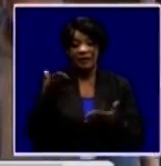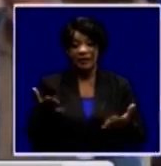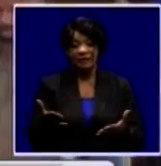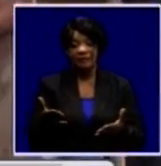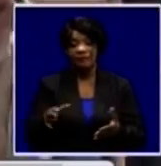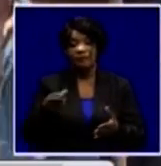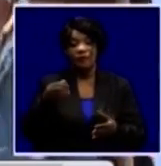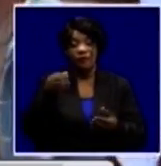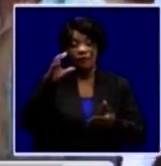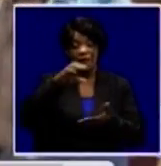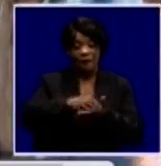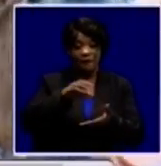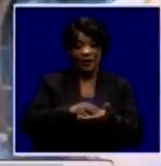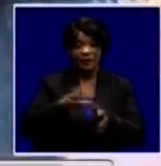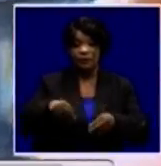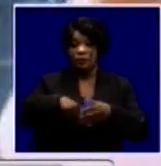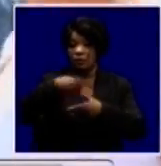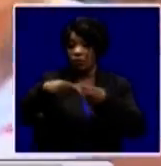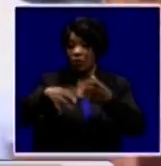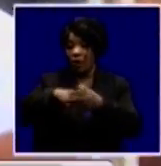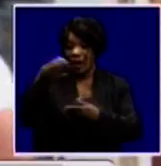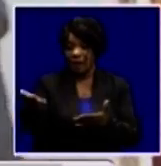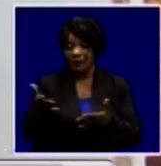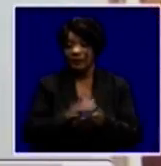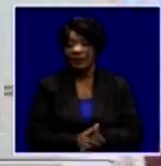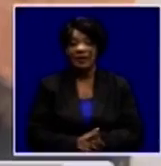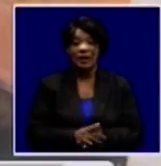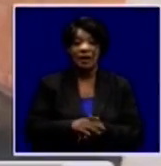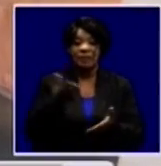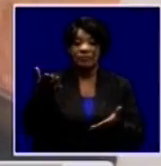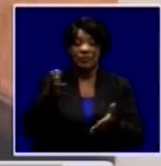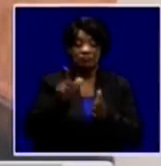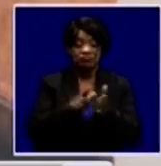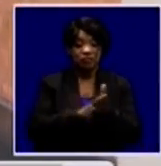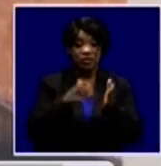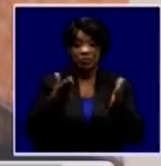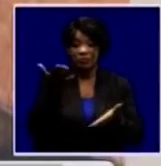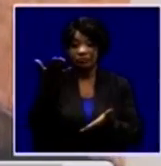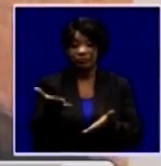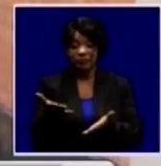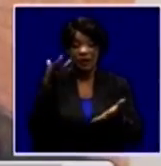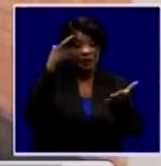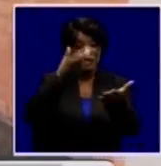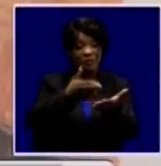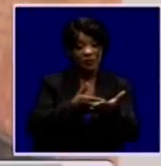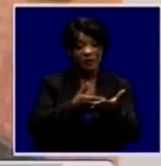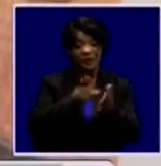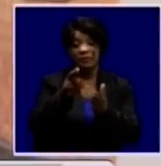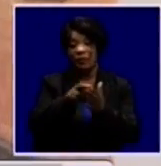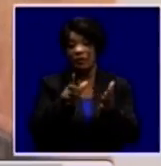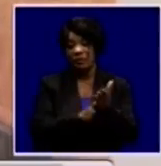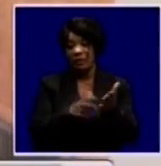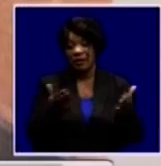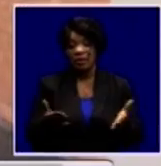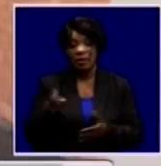Court. Mr. Chirufya is not represented by any lawyer, but Mr. Makina is represented by lawyers from Mukumbi